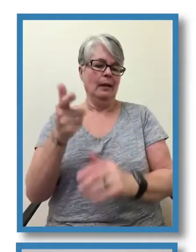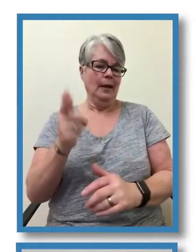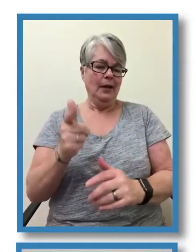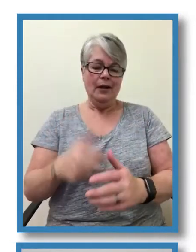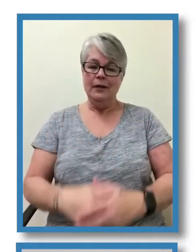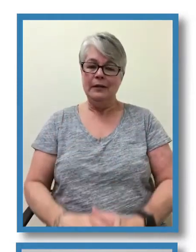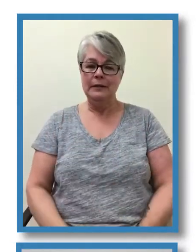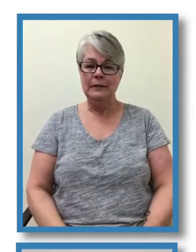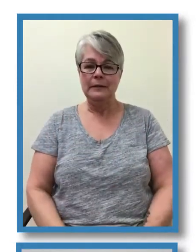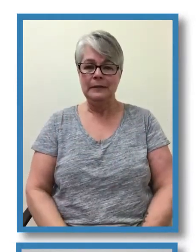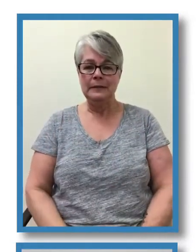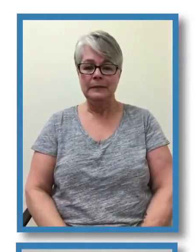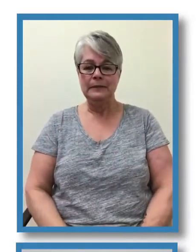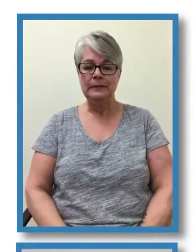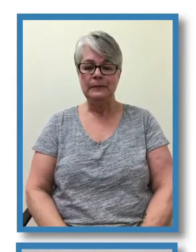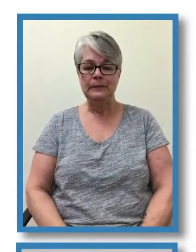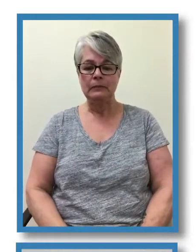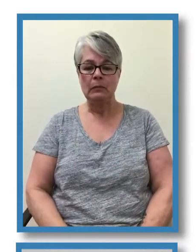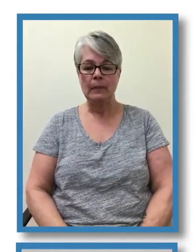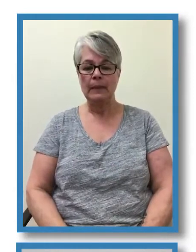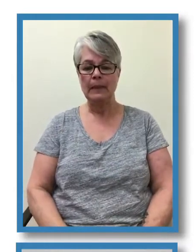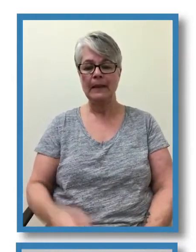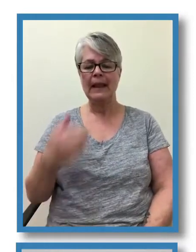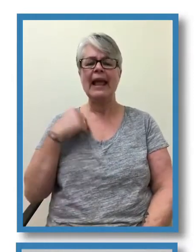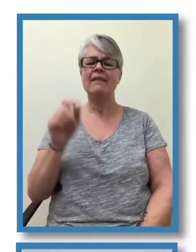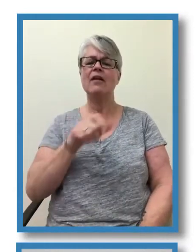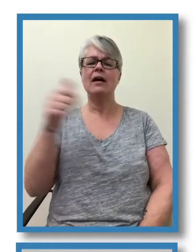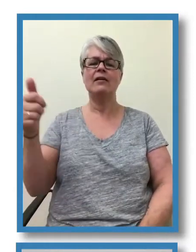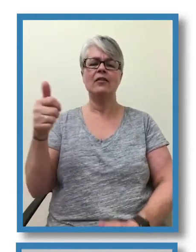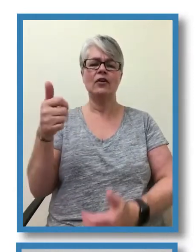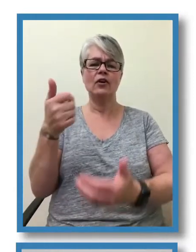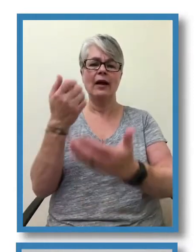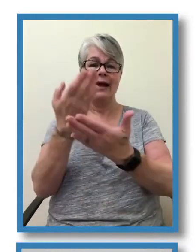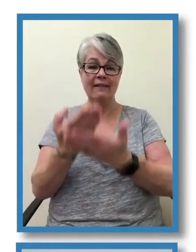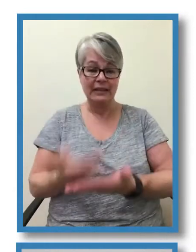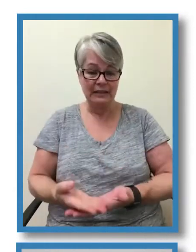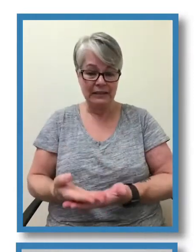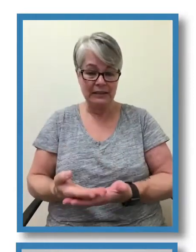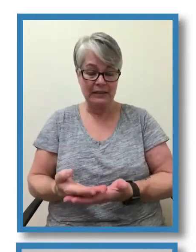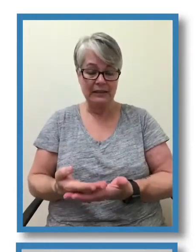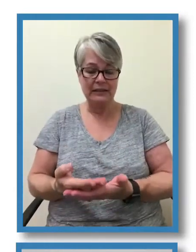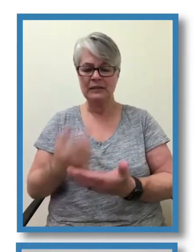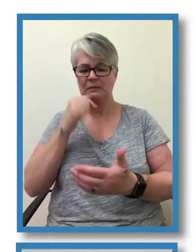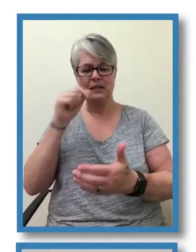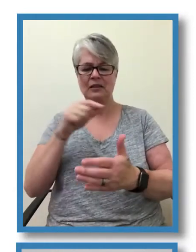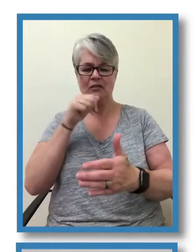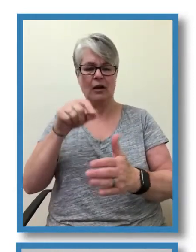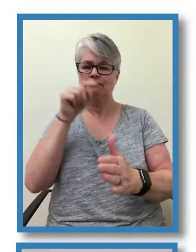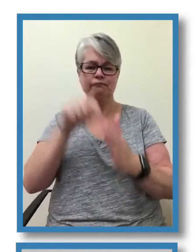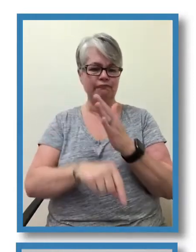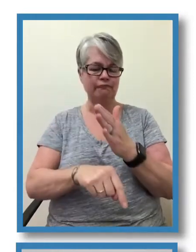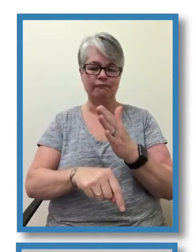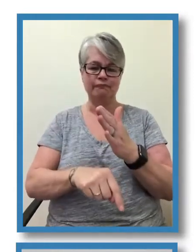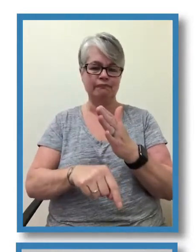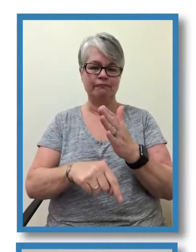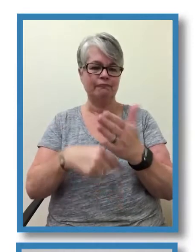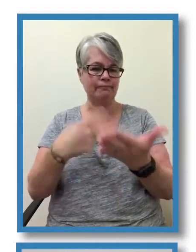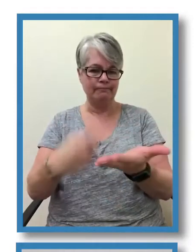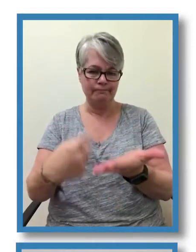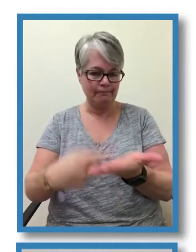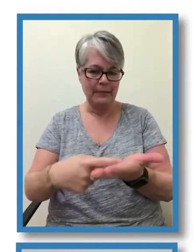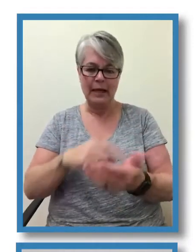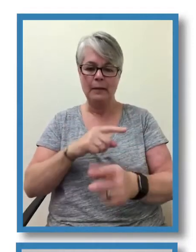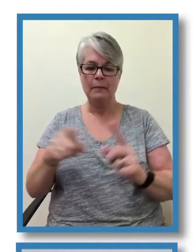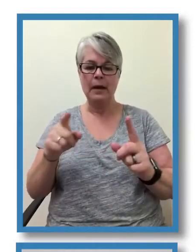interesting ways to stimulate the brain, to socialization and engagement. Television doesn't count as mental